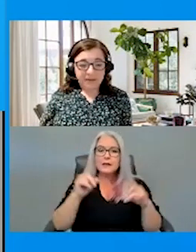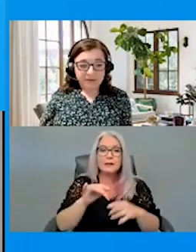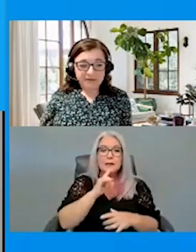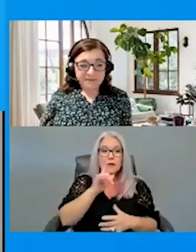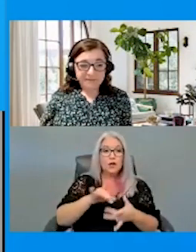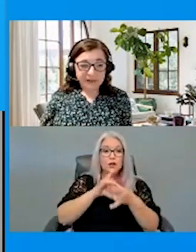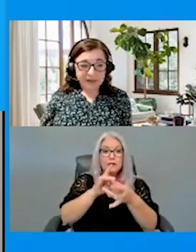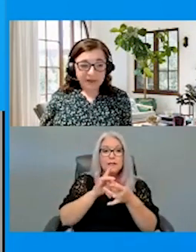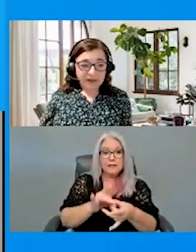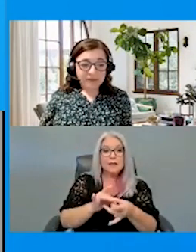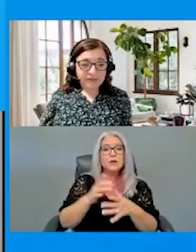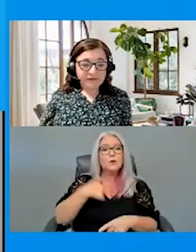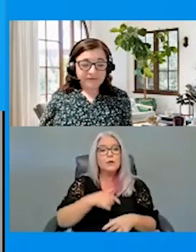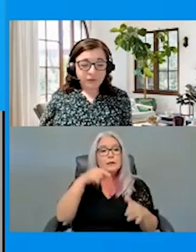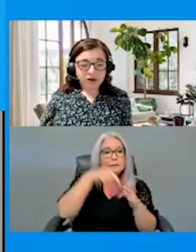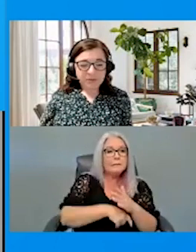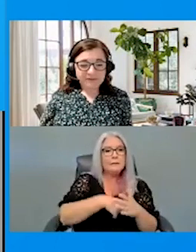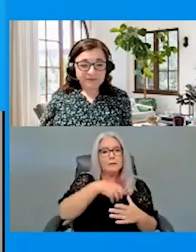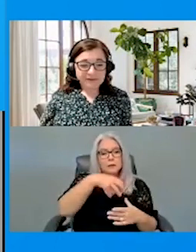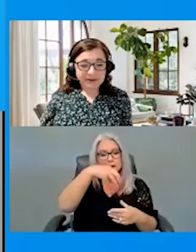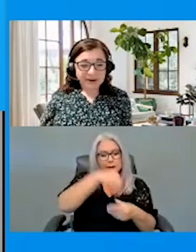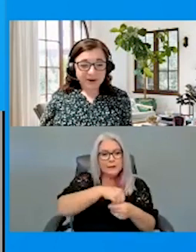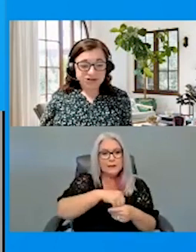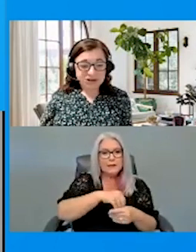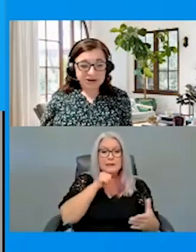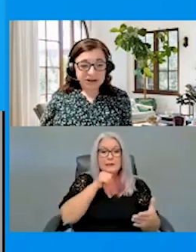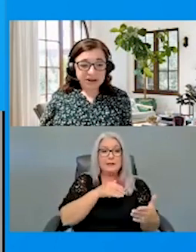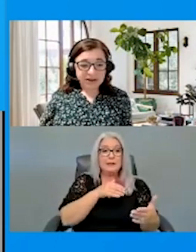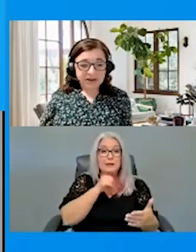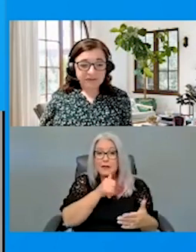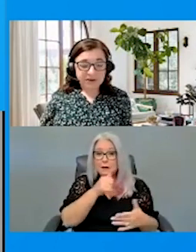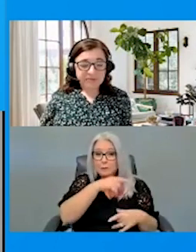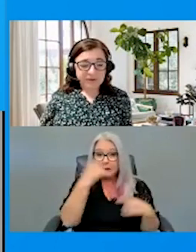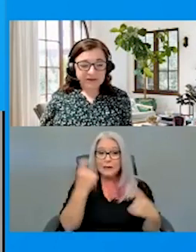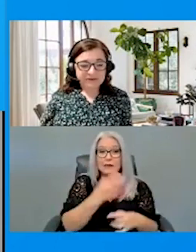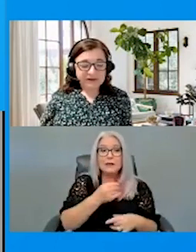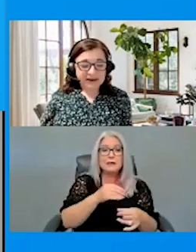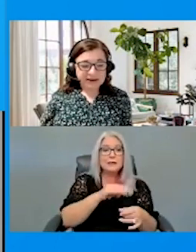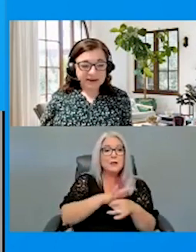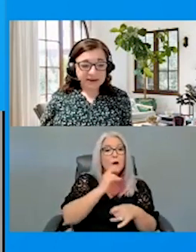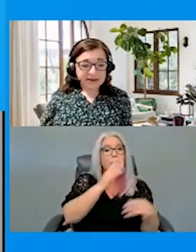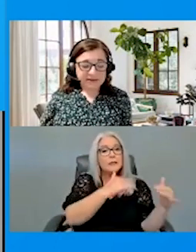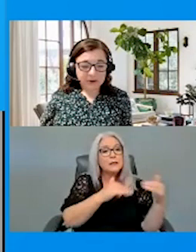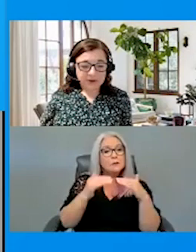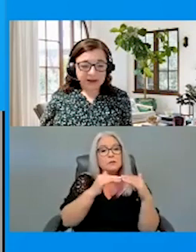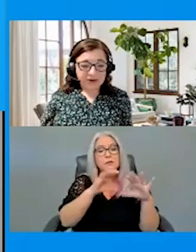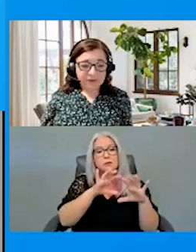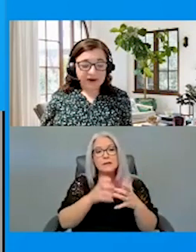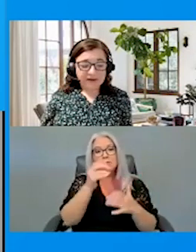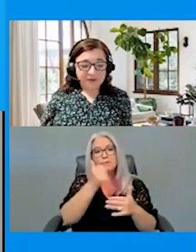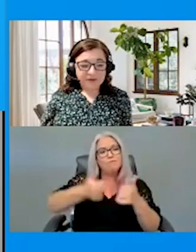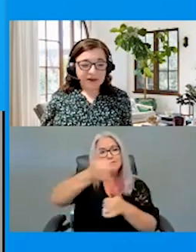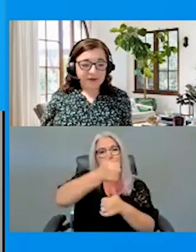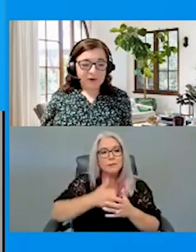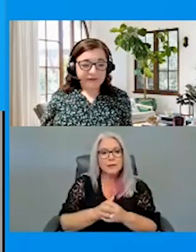and capitalism. This form of systemic oppression leads to people and society determining who